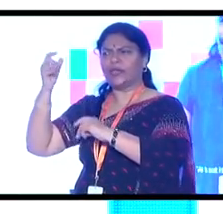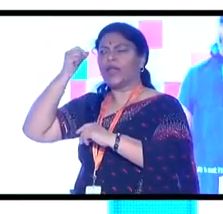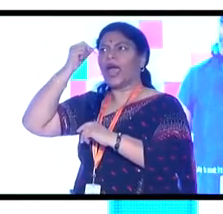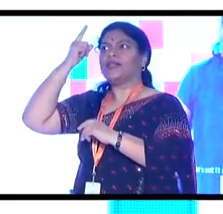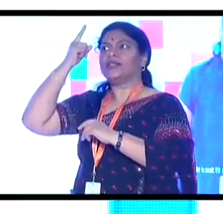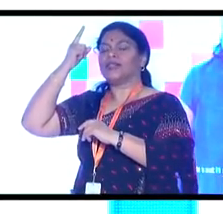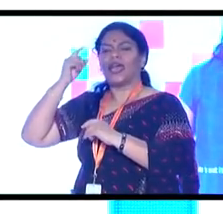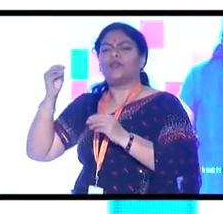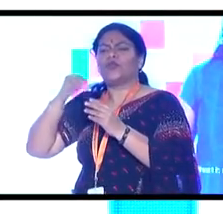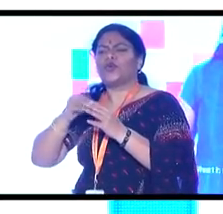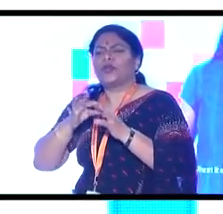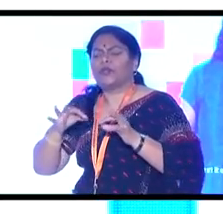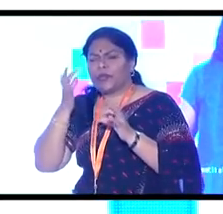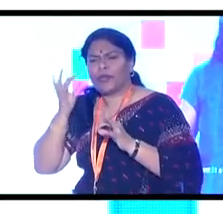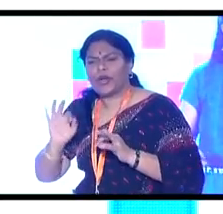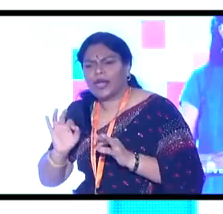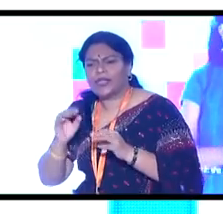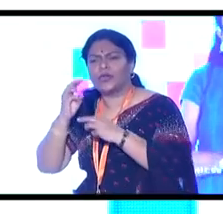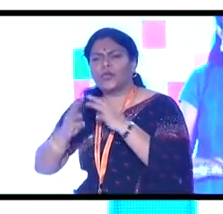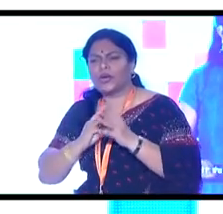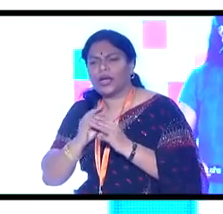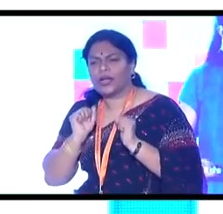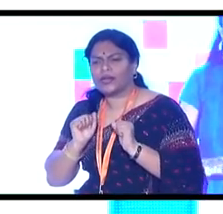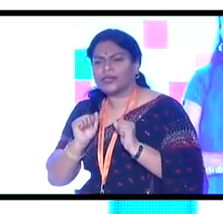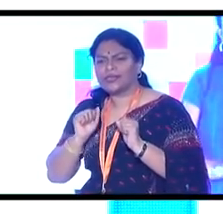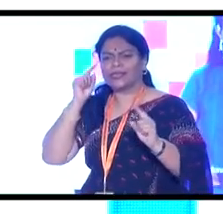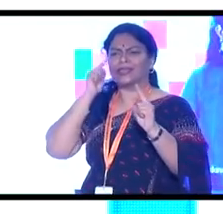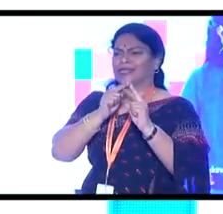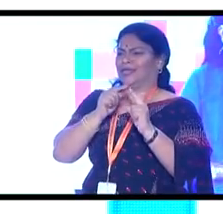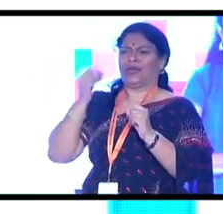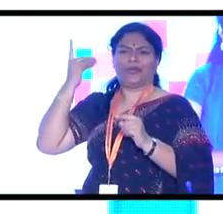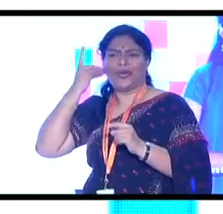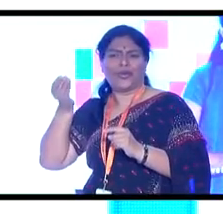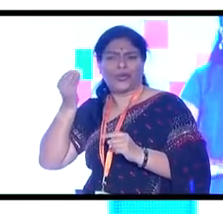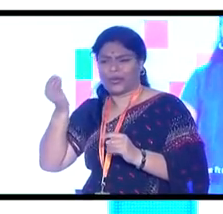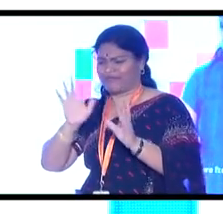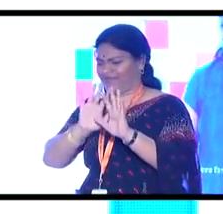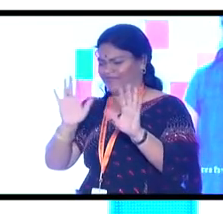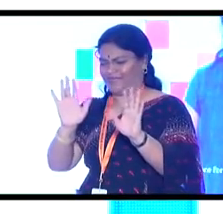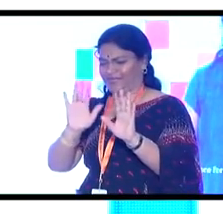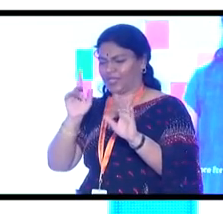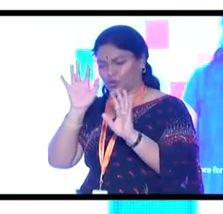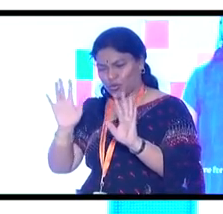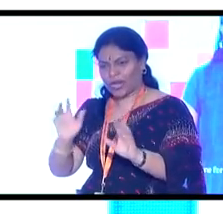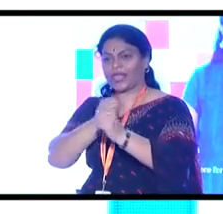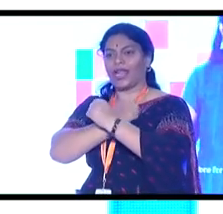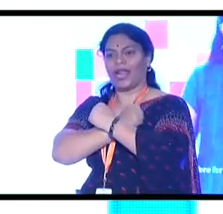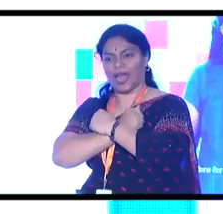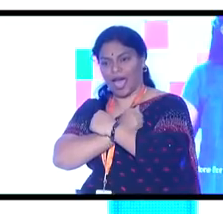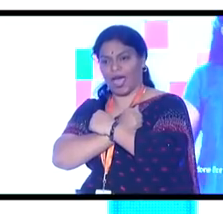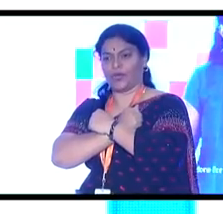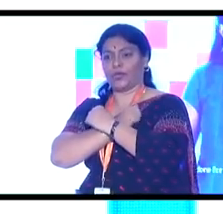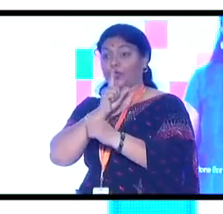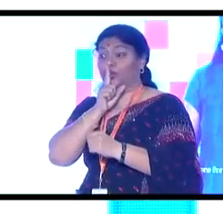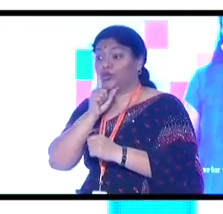what matters the most in this world, it's not the gold, it's not the diamonds, it's not the wealth, it's just love. It's